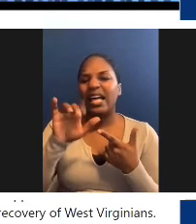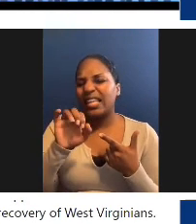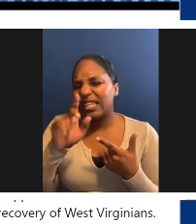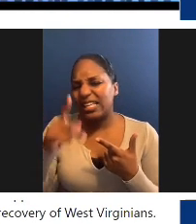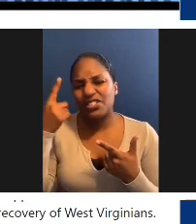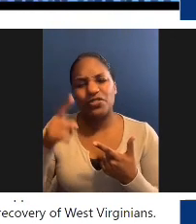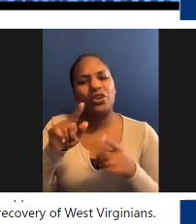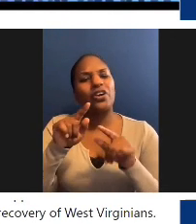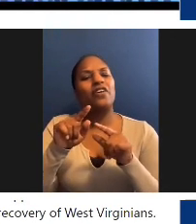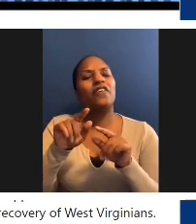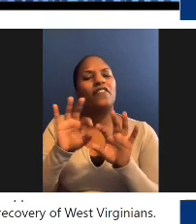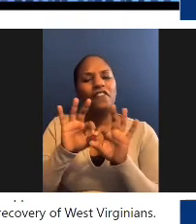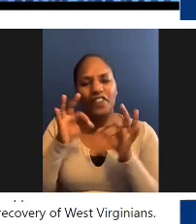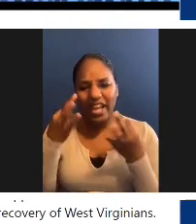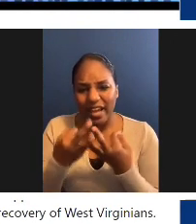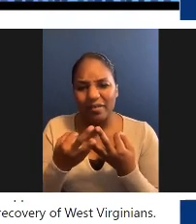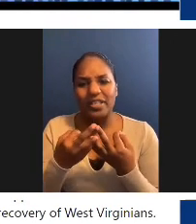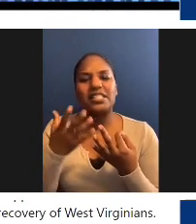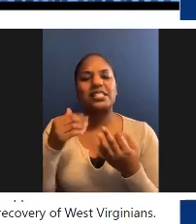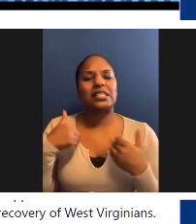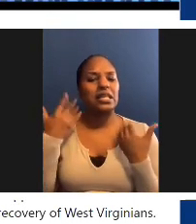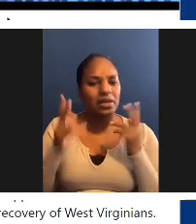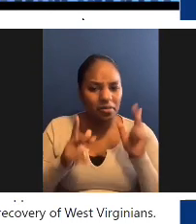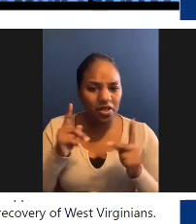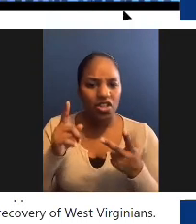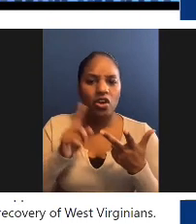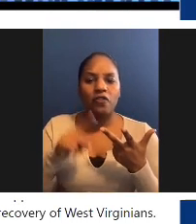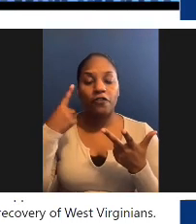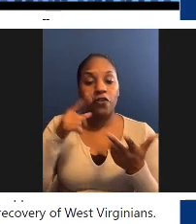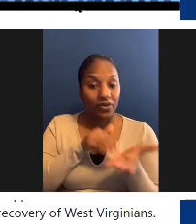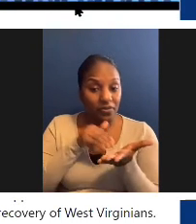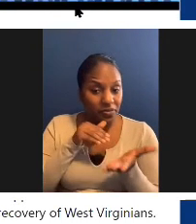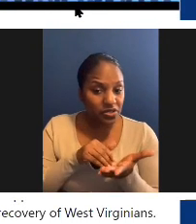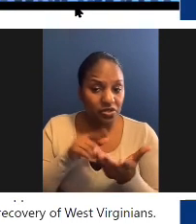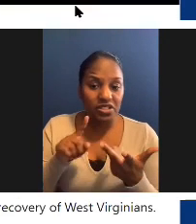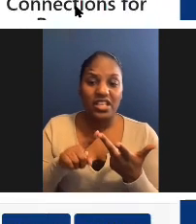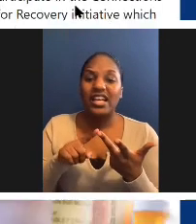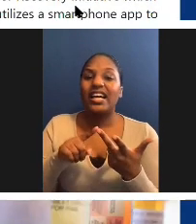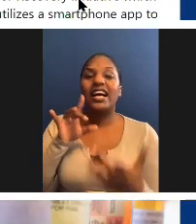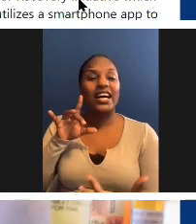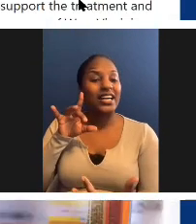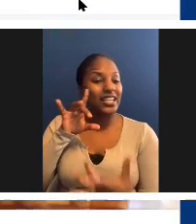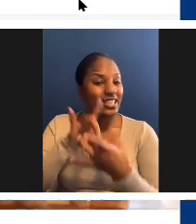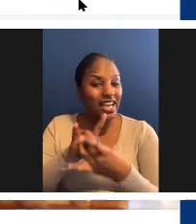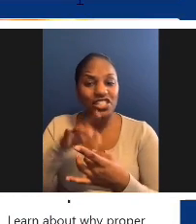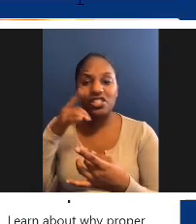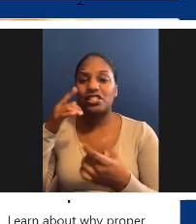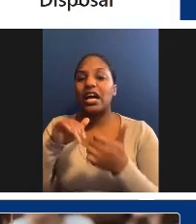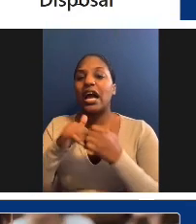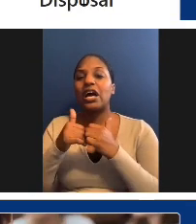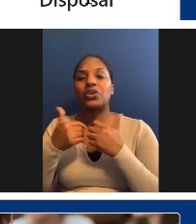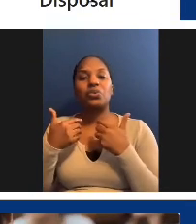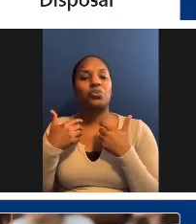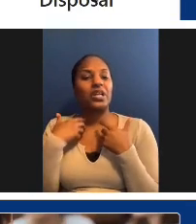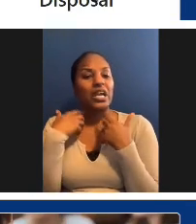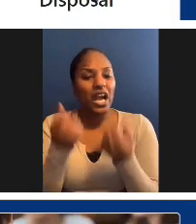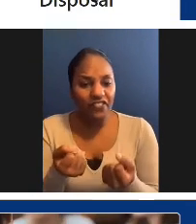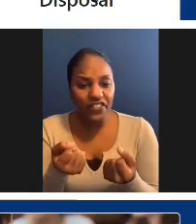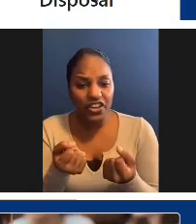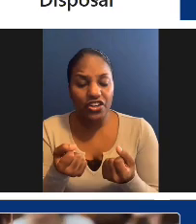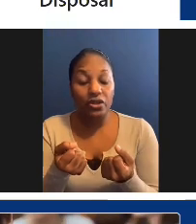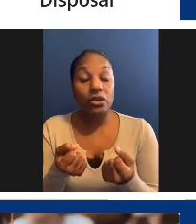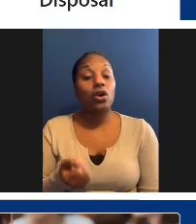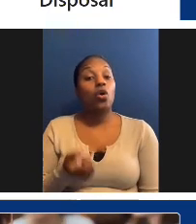and families, links for prescribers, connections for recovery. The one thing that